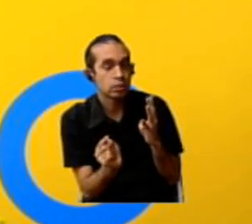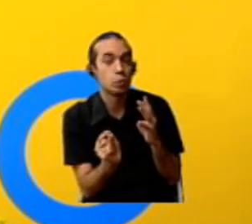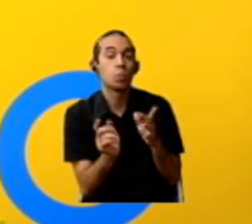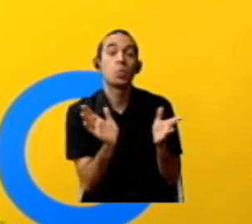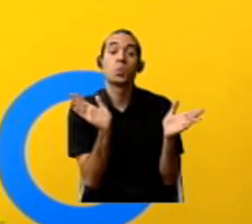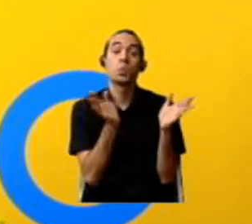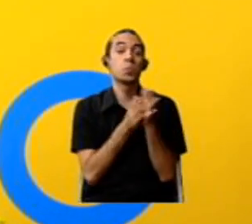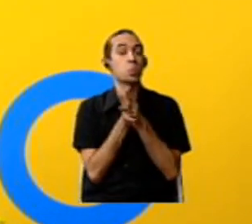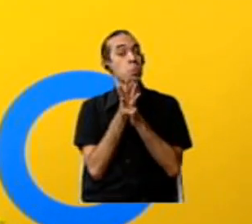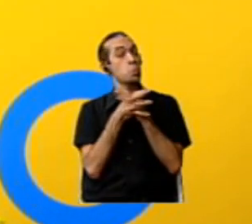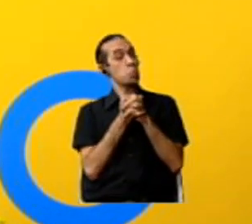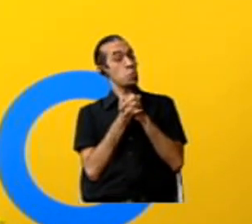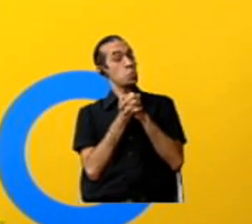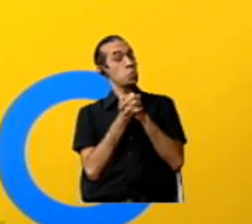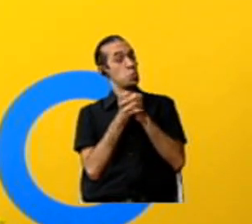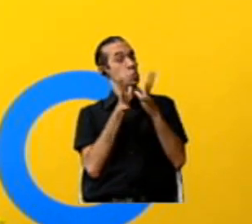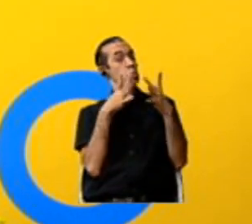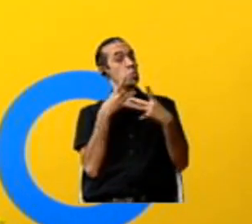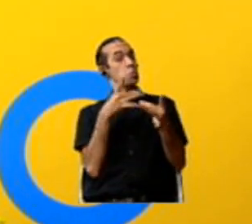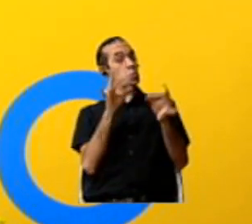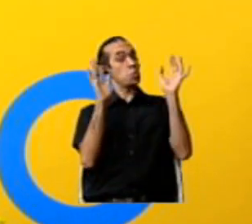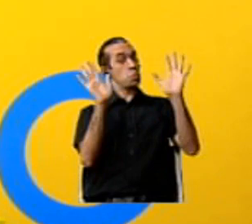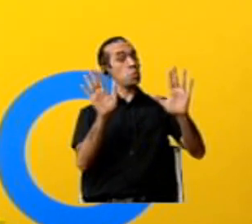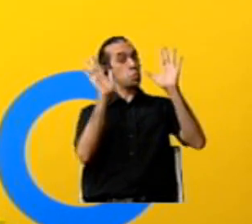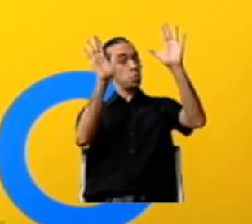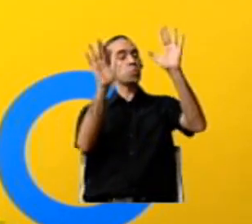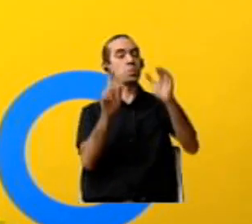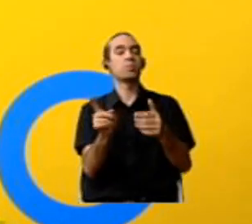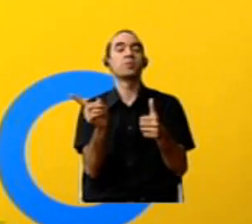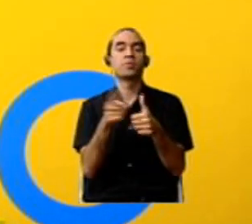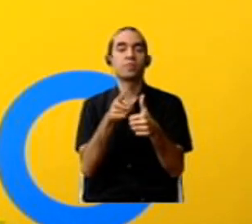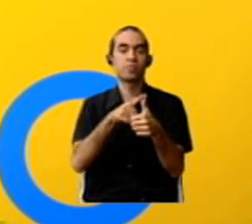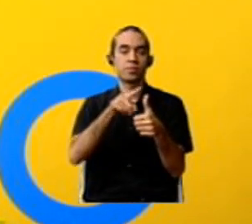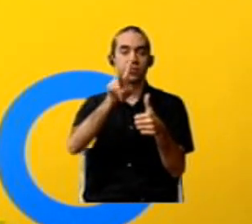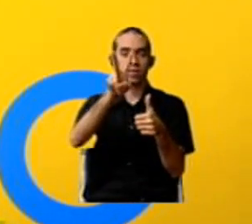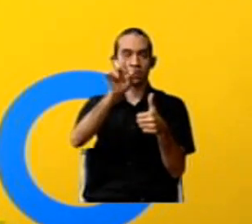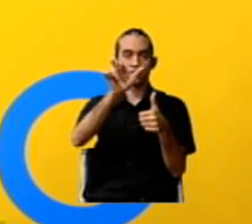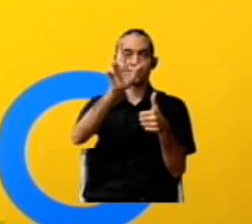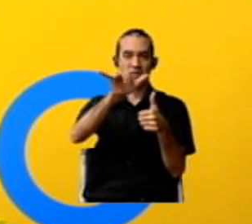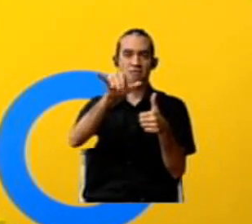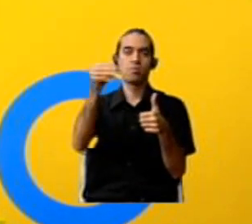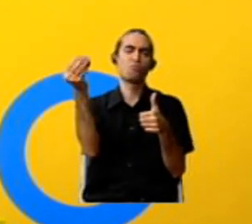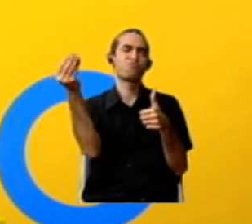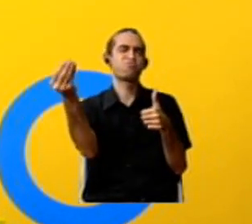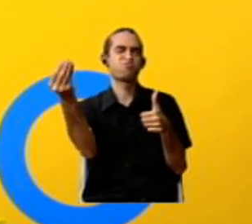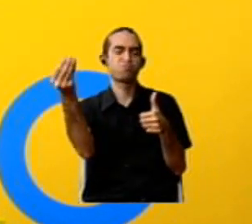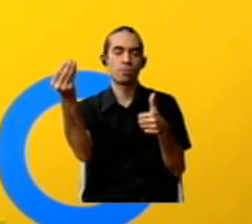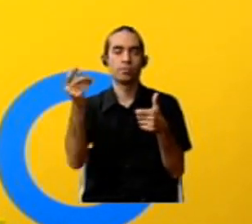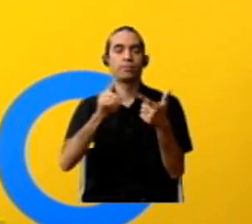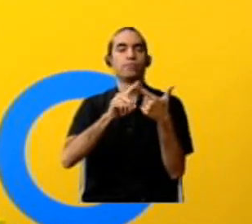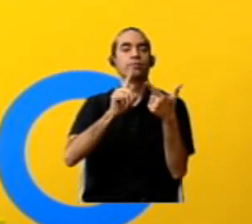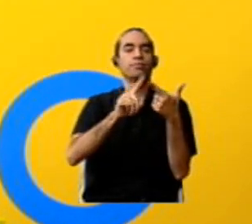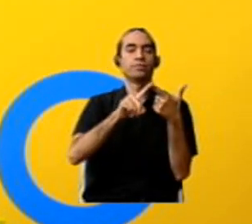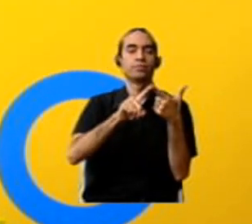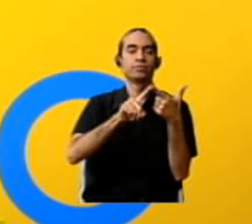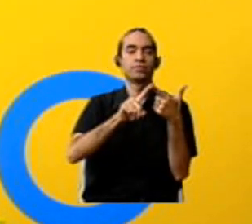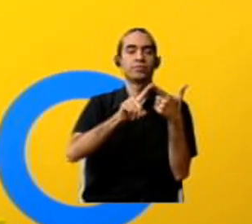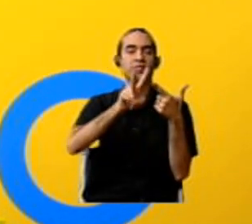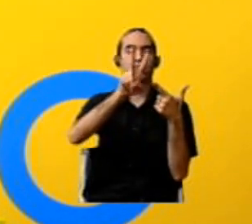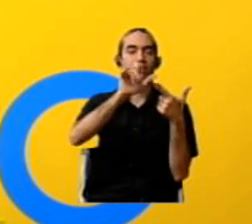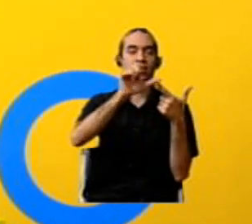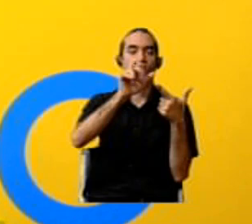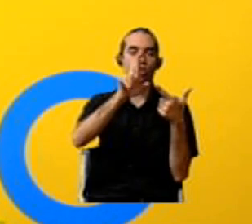Oh, that's amazing. We have very, we have